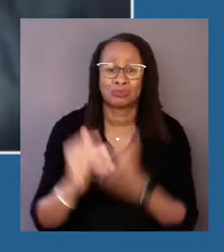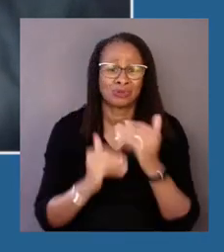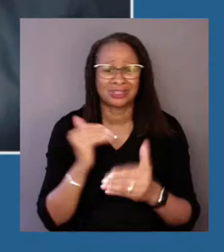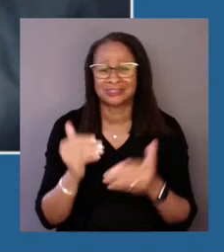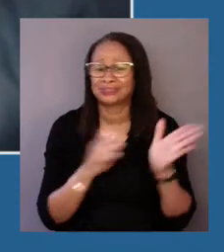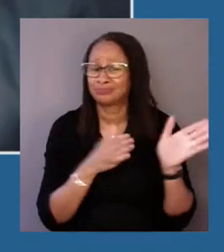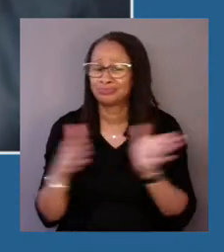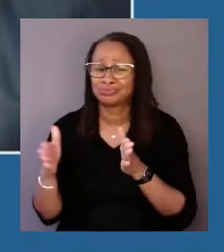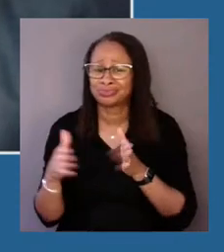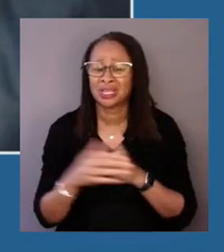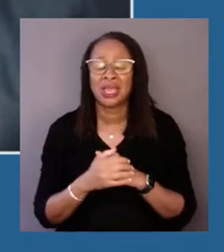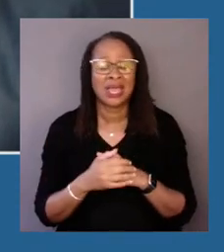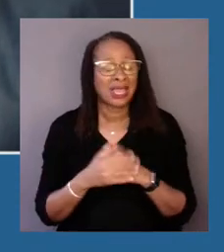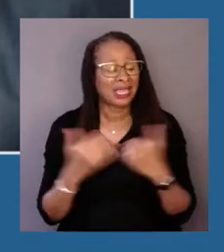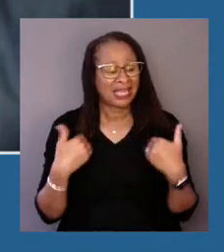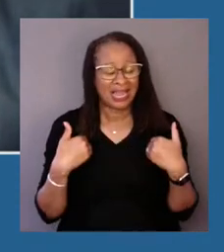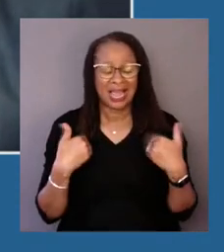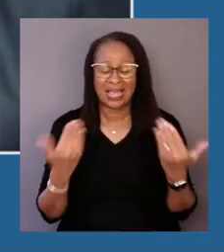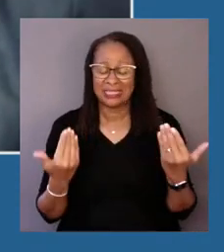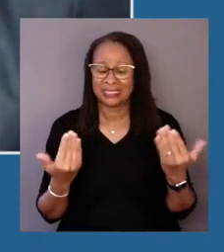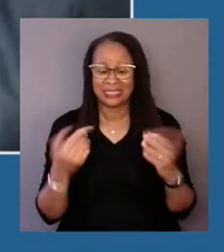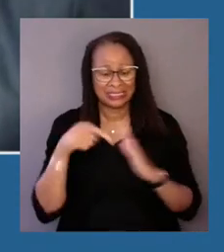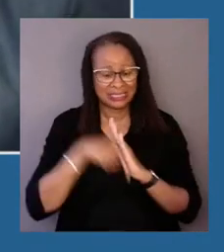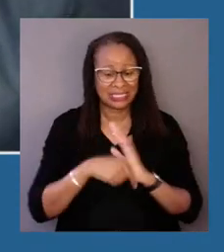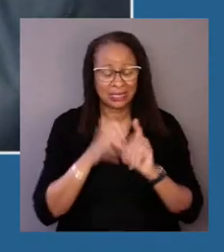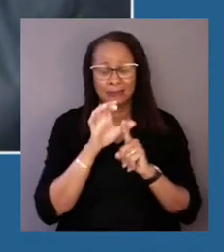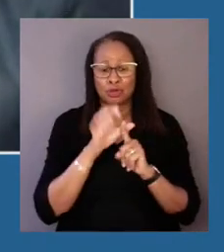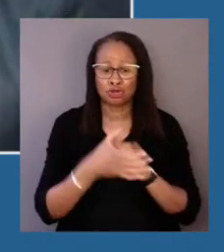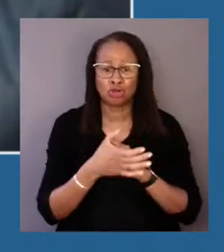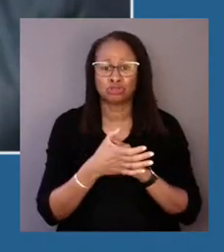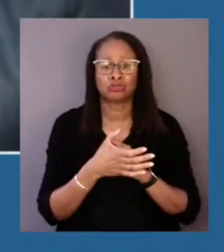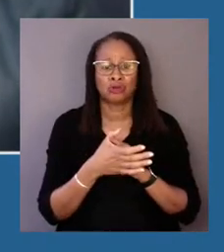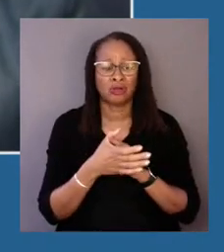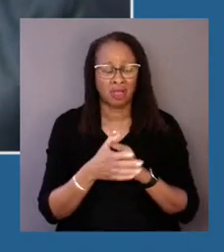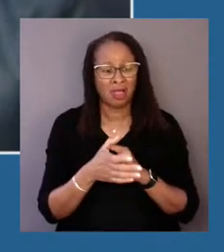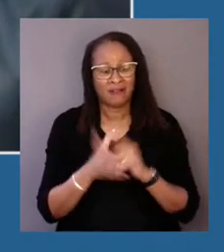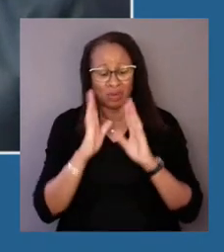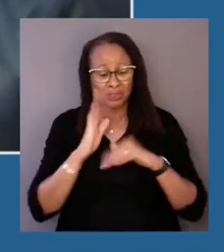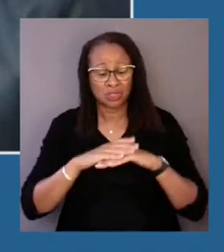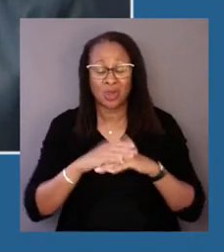deep cultural strain of individualism and self-blame.